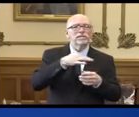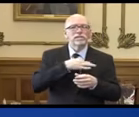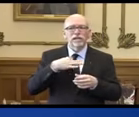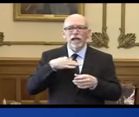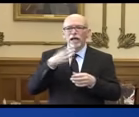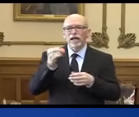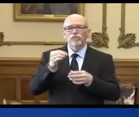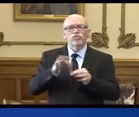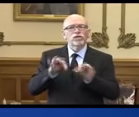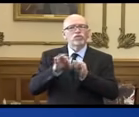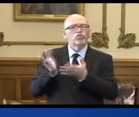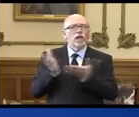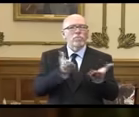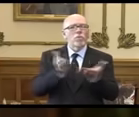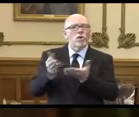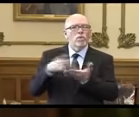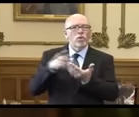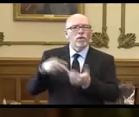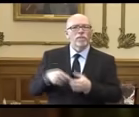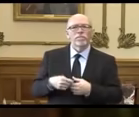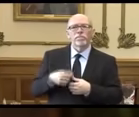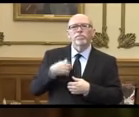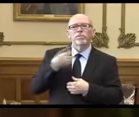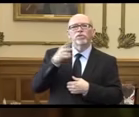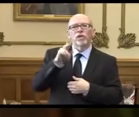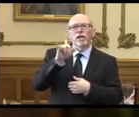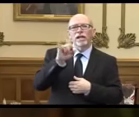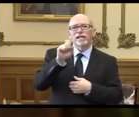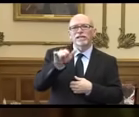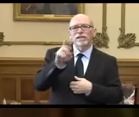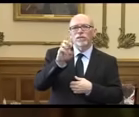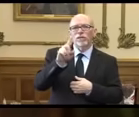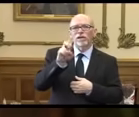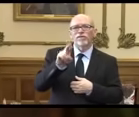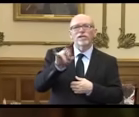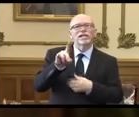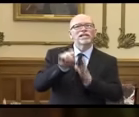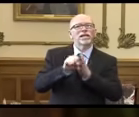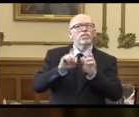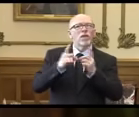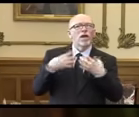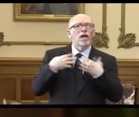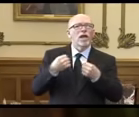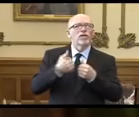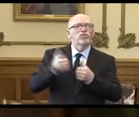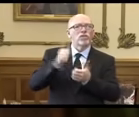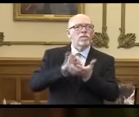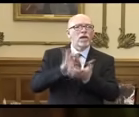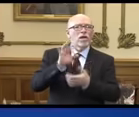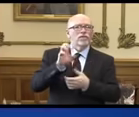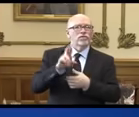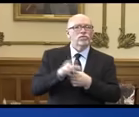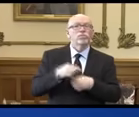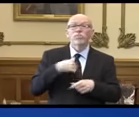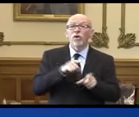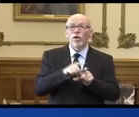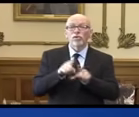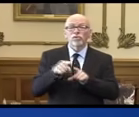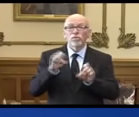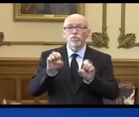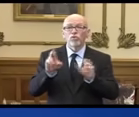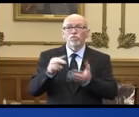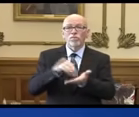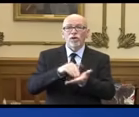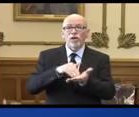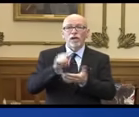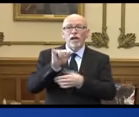critical care transport programs. I am Dr. Lindsay Weaver, your Indiana State Department of Health chief medical officer. I'm also an emergency room